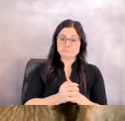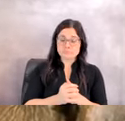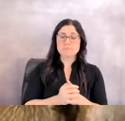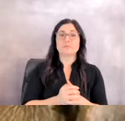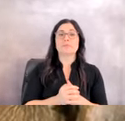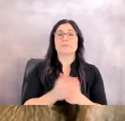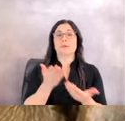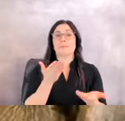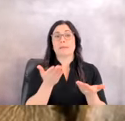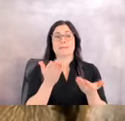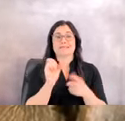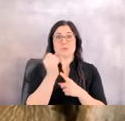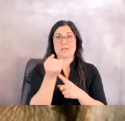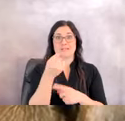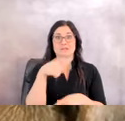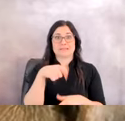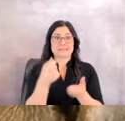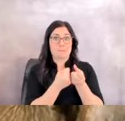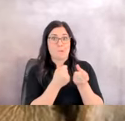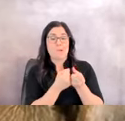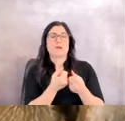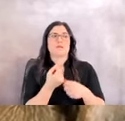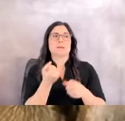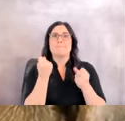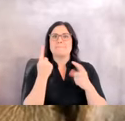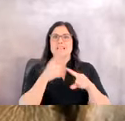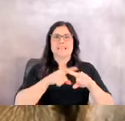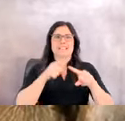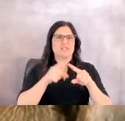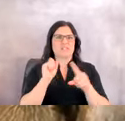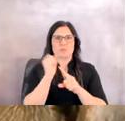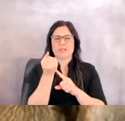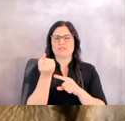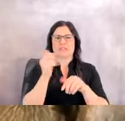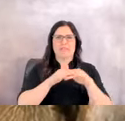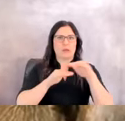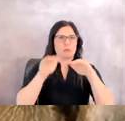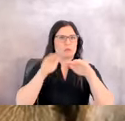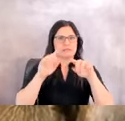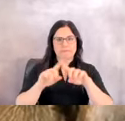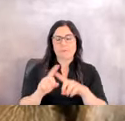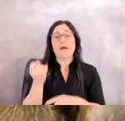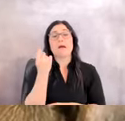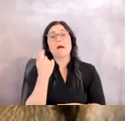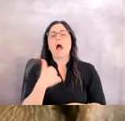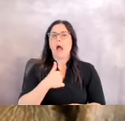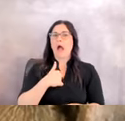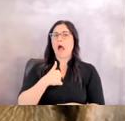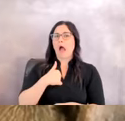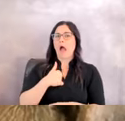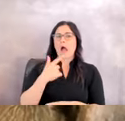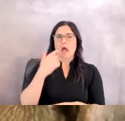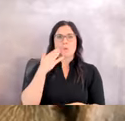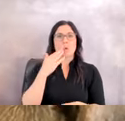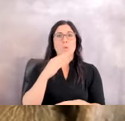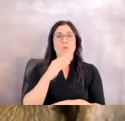situation, all of the different little layers that might be involved with it. But ultimately, assignment of grade is